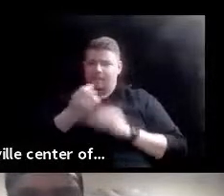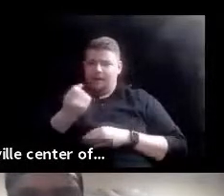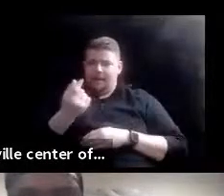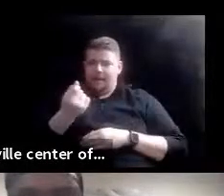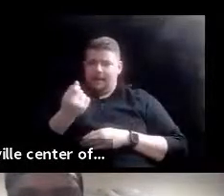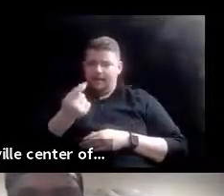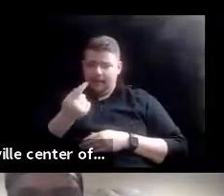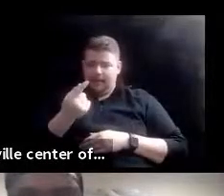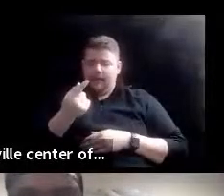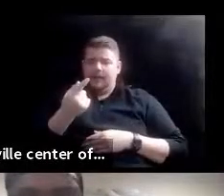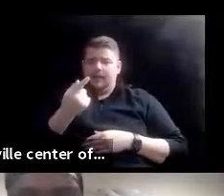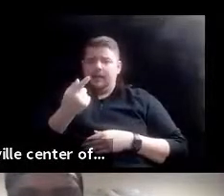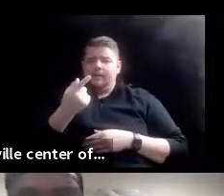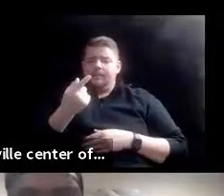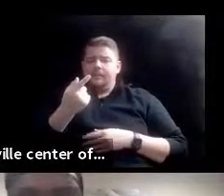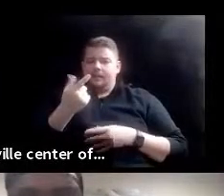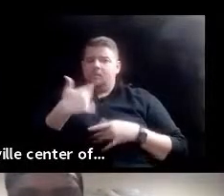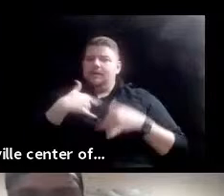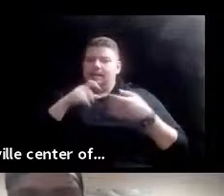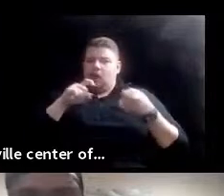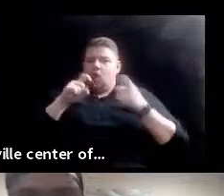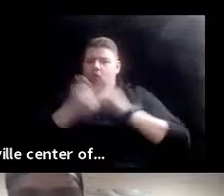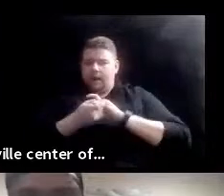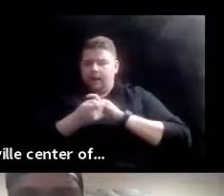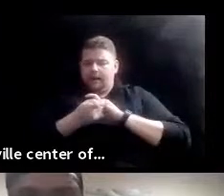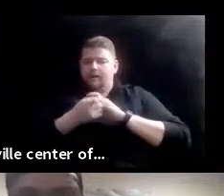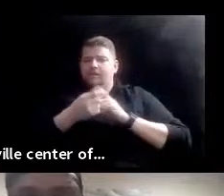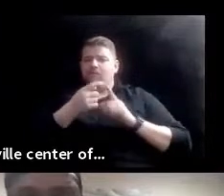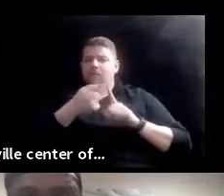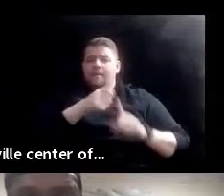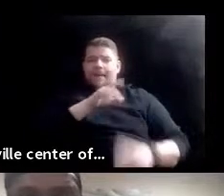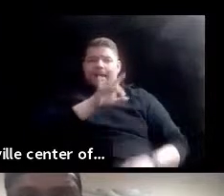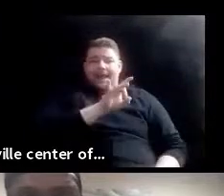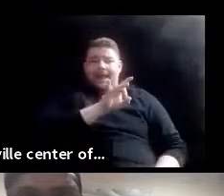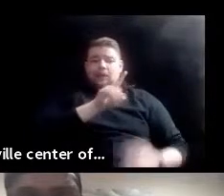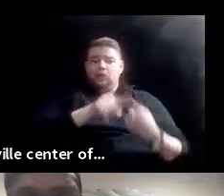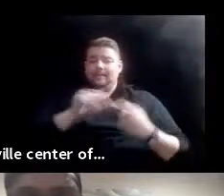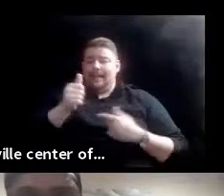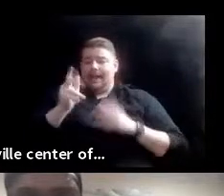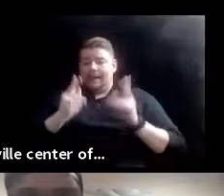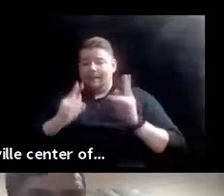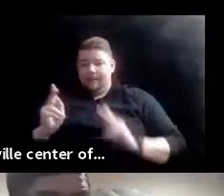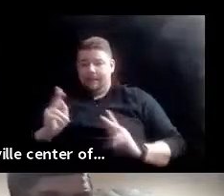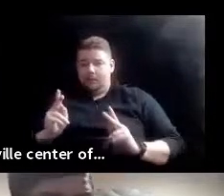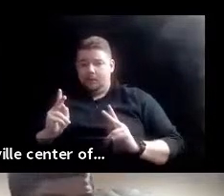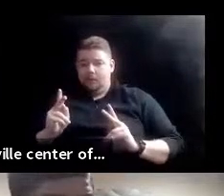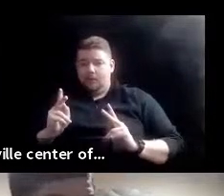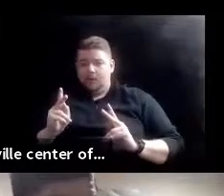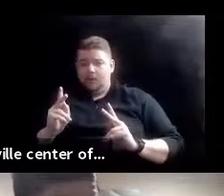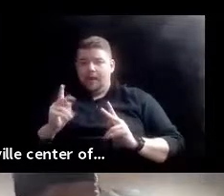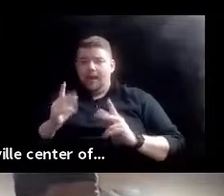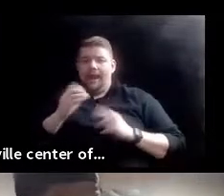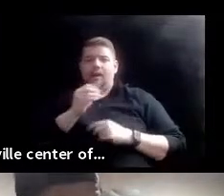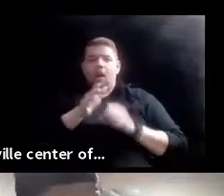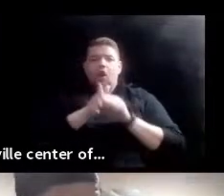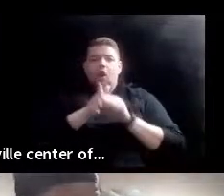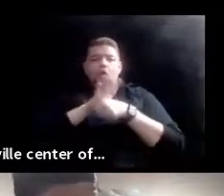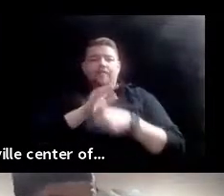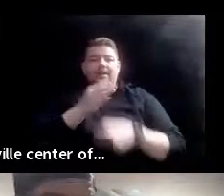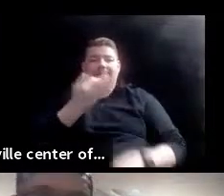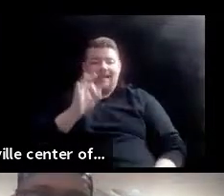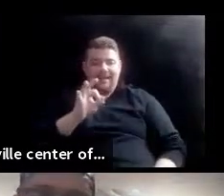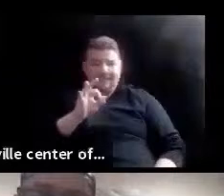11, need to correct from 8 to 10 people and